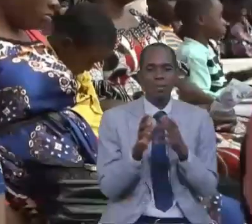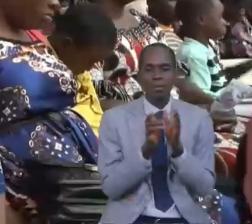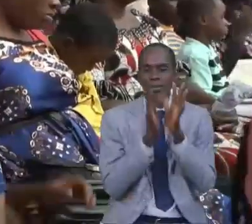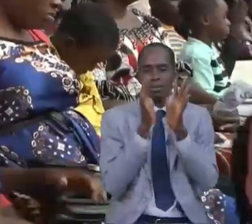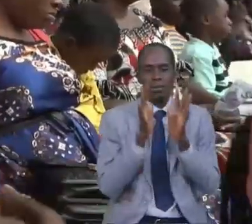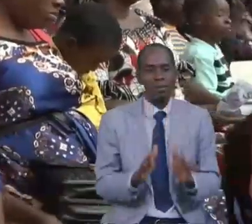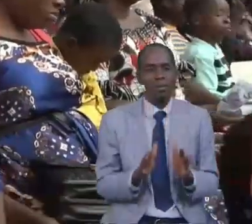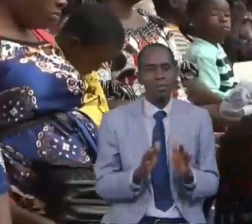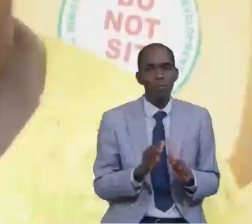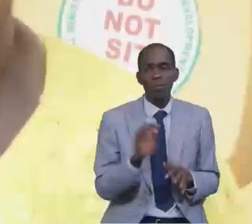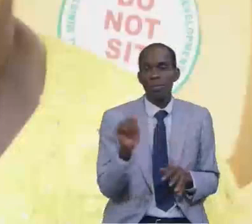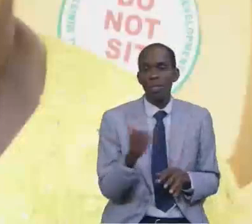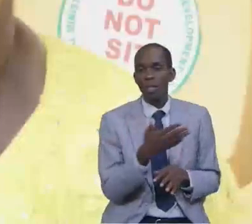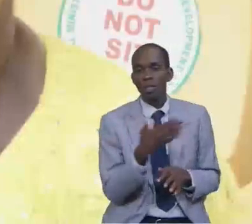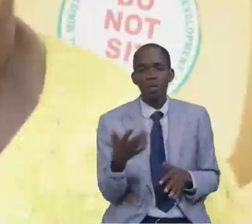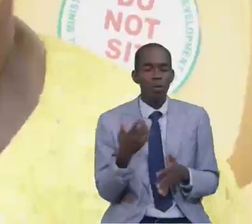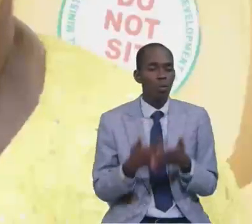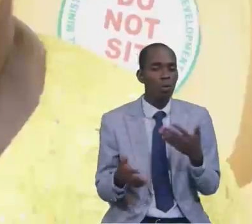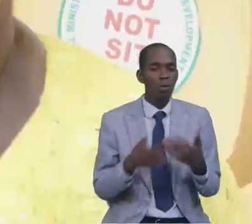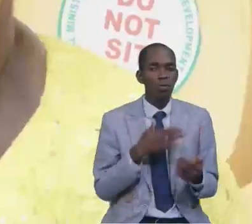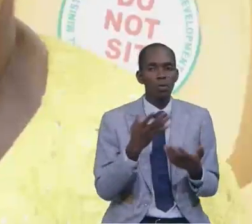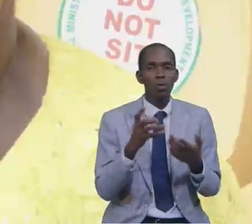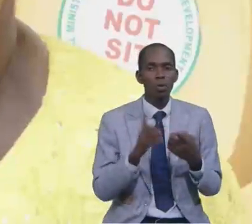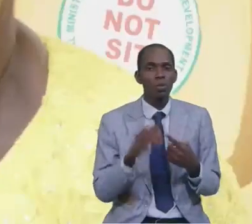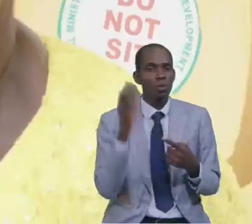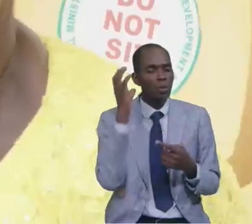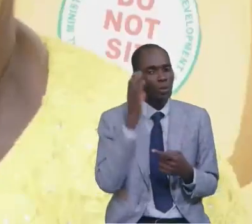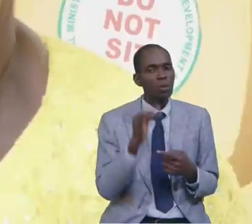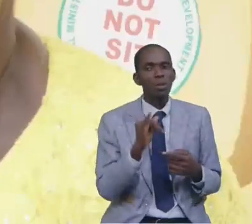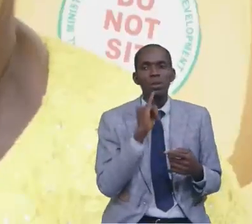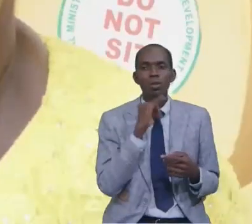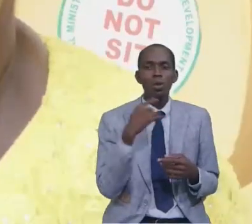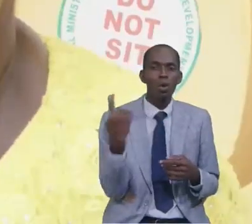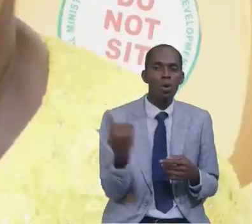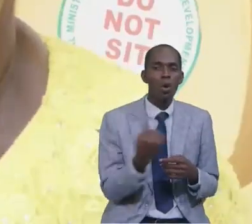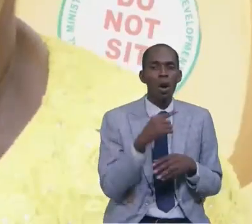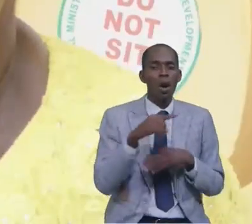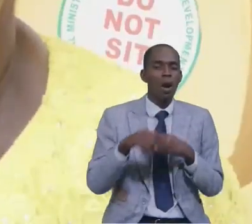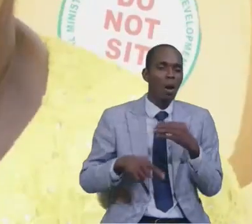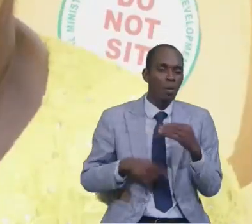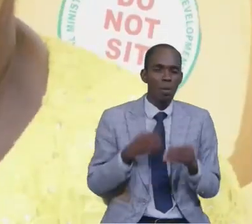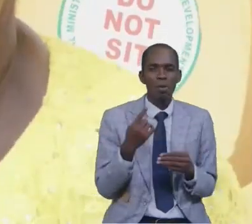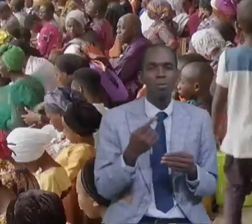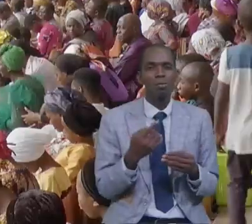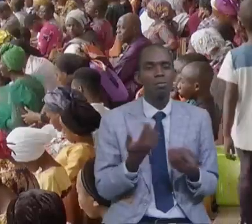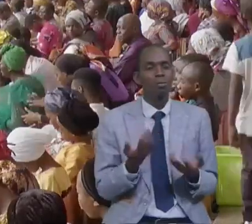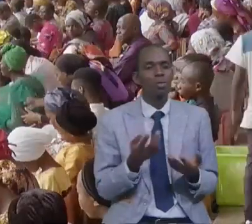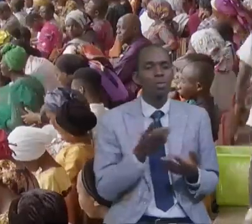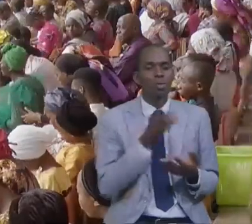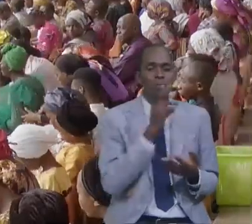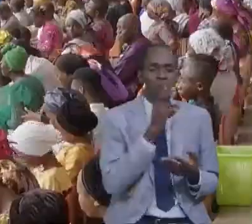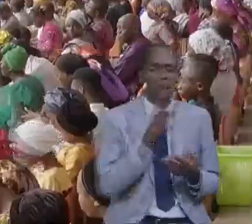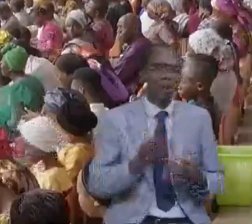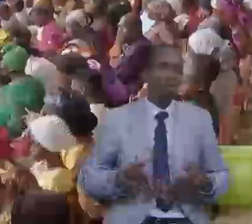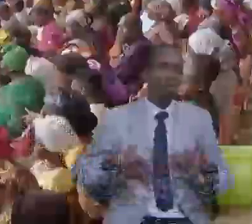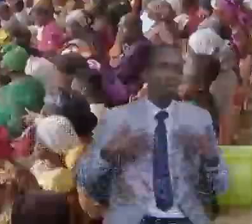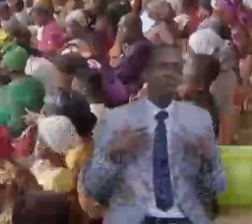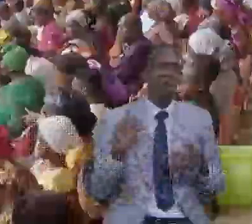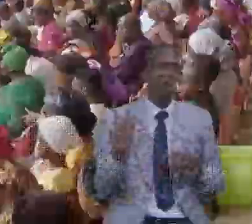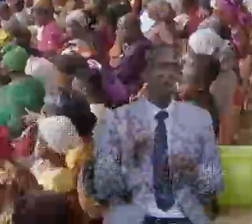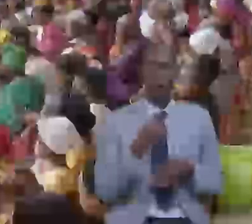of life, always about milk, the milk of the word. But the meat of the